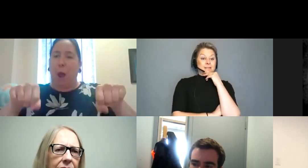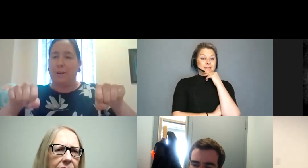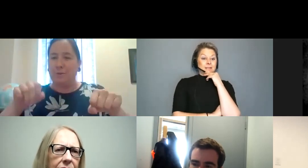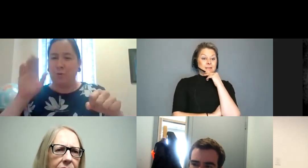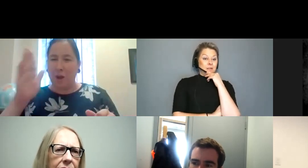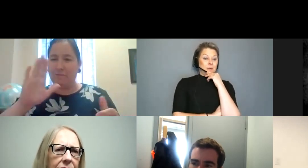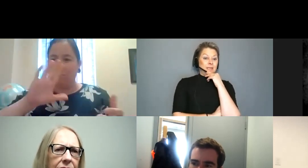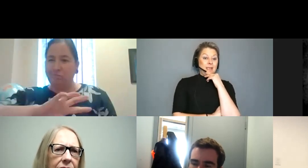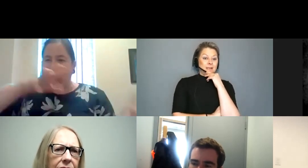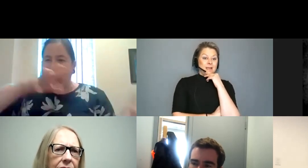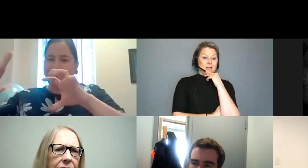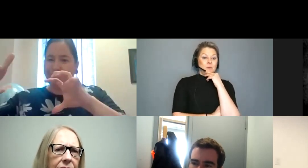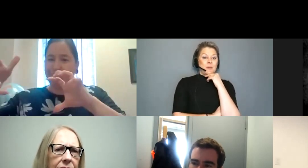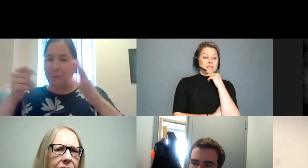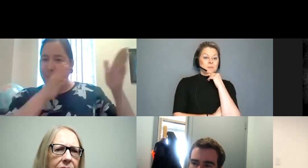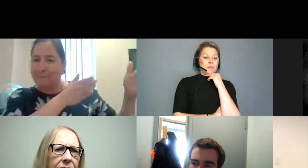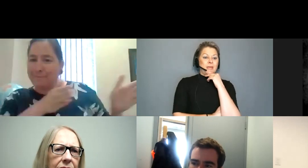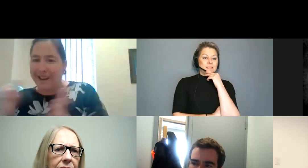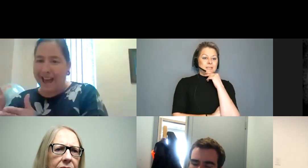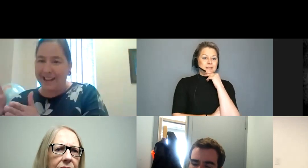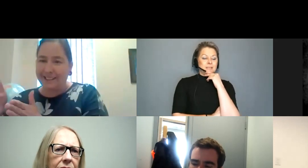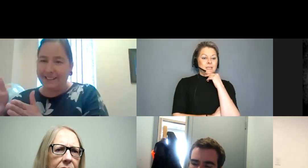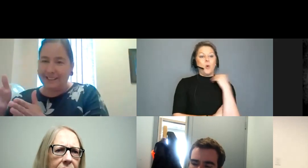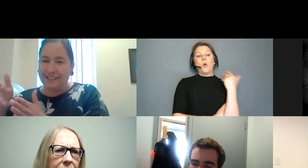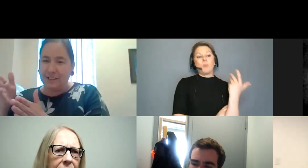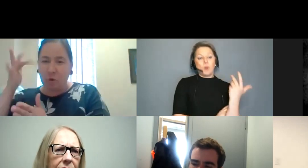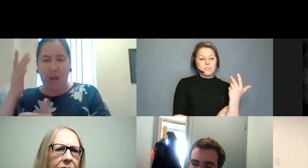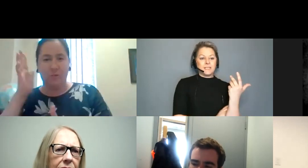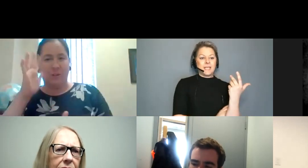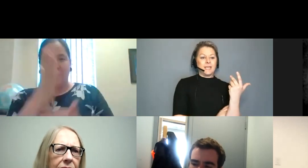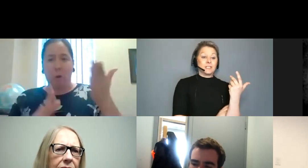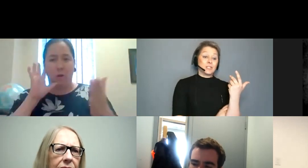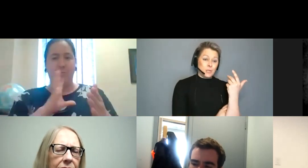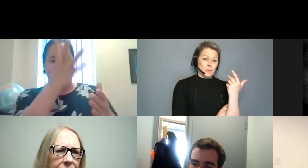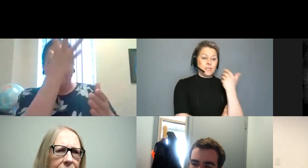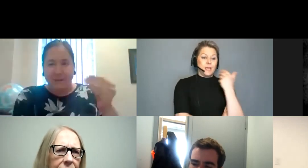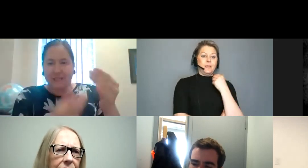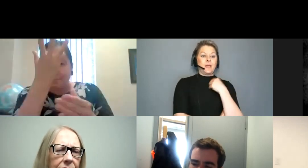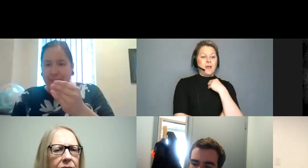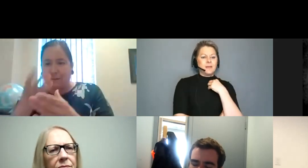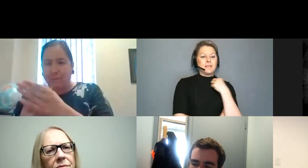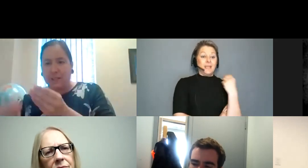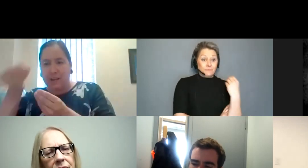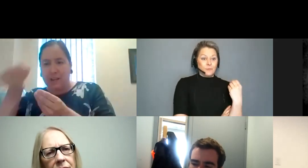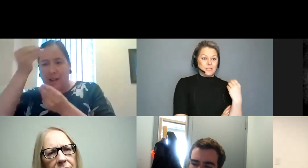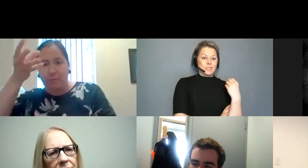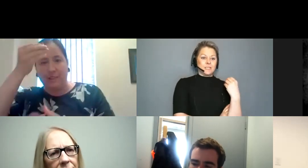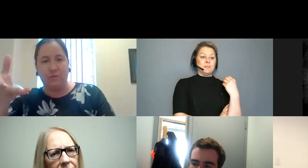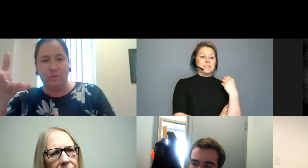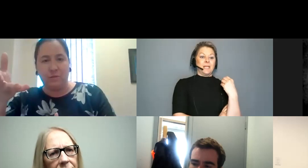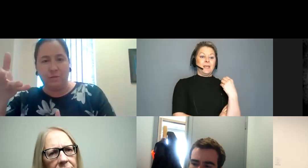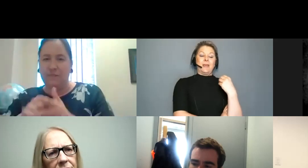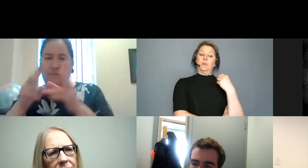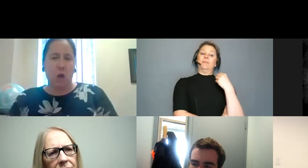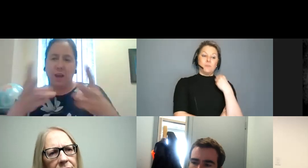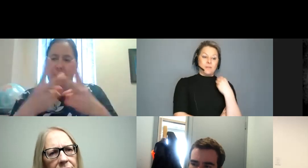And and again, I know it's possible that the whole process can get skewed because information is